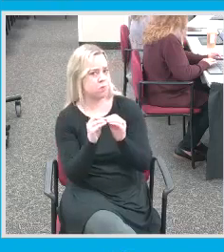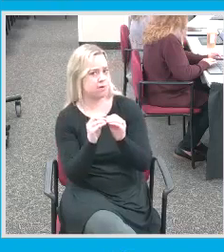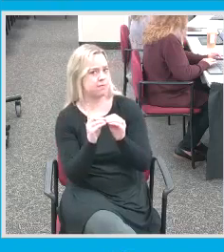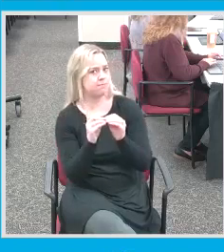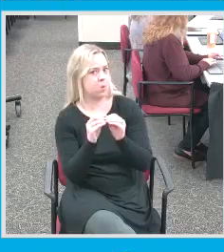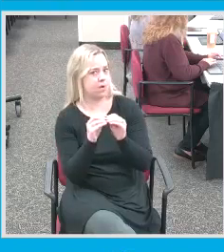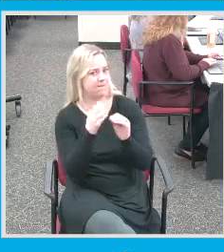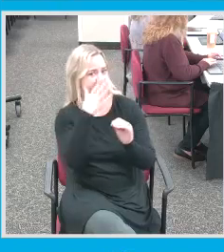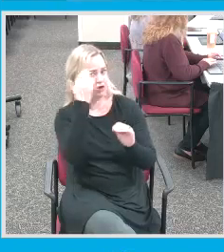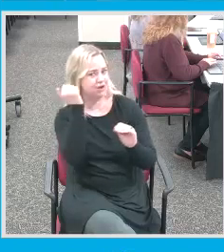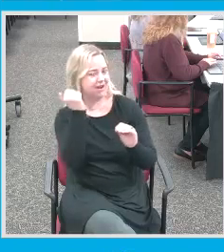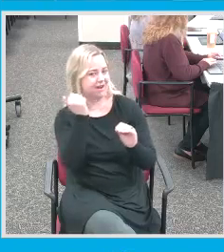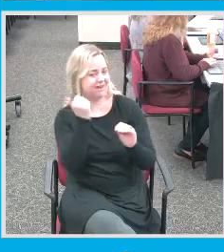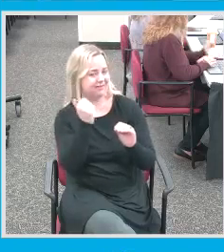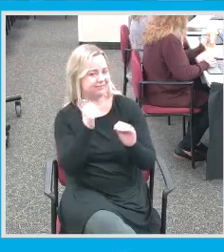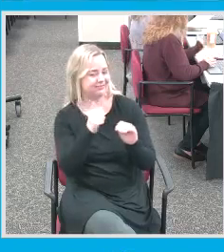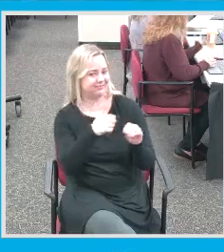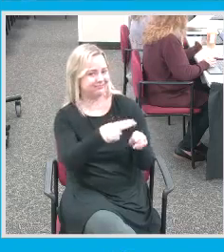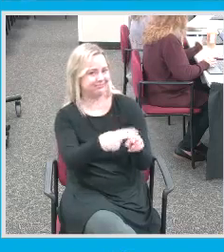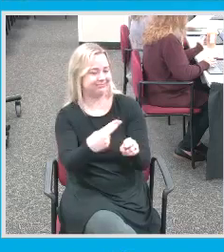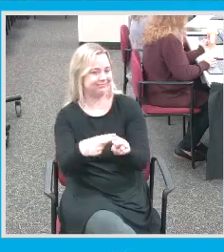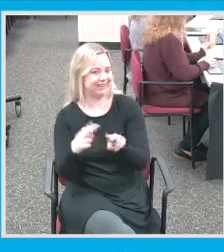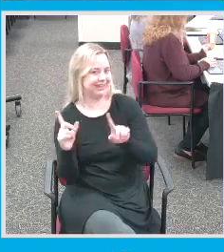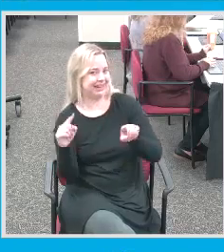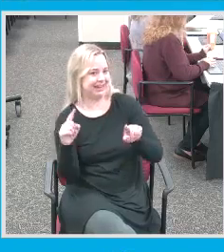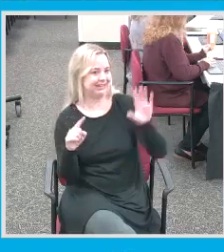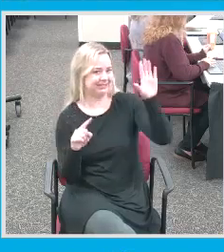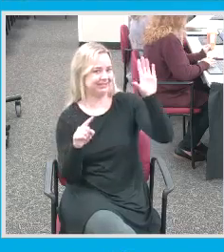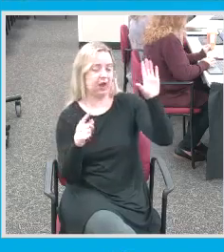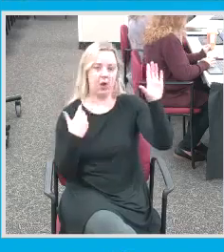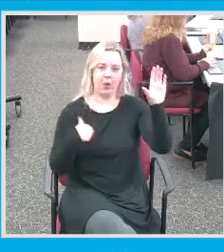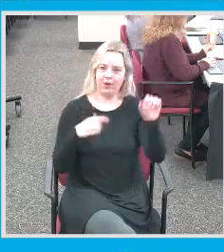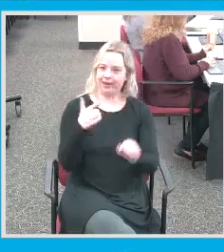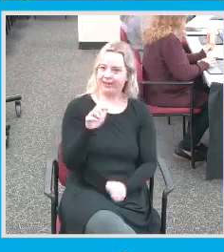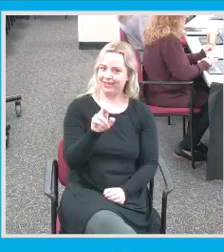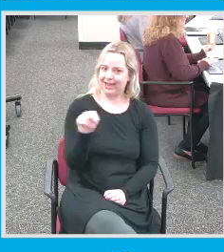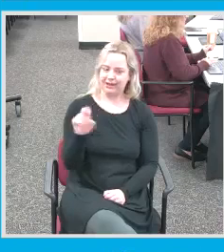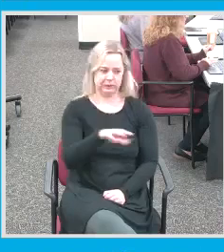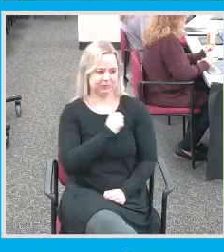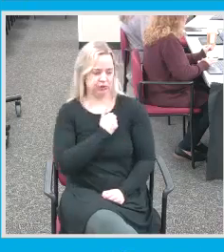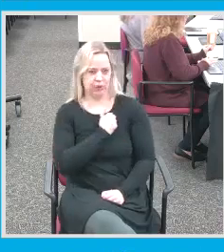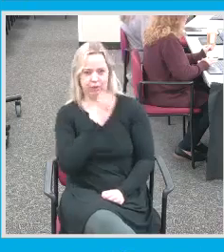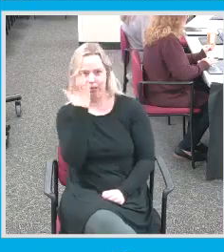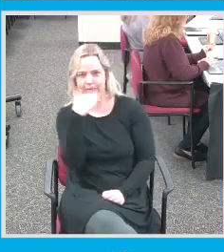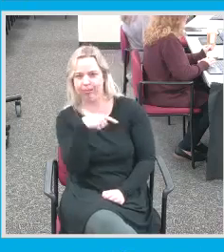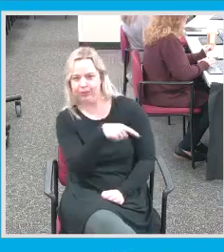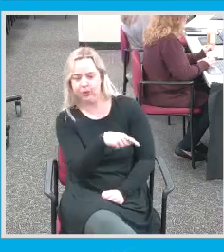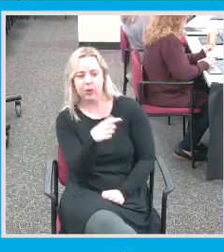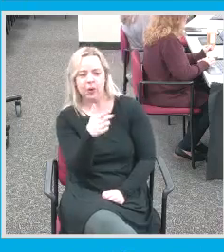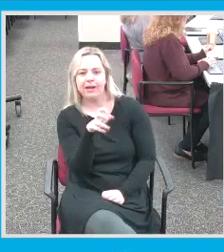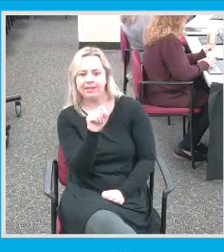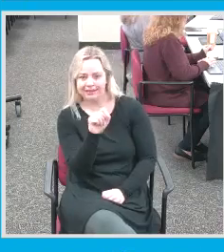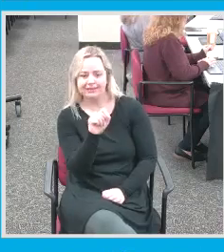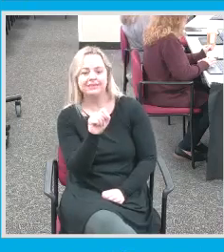sorry. Glant, I'm sorry, Glant, I apologize. Yeah, and Glant is here as well.